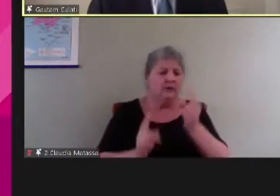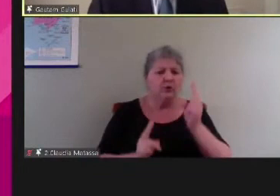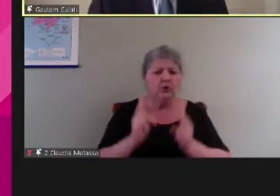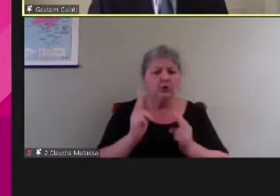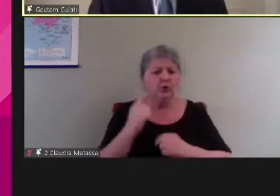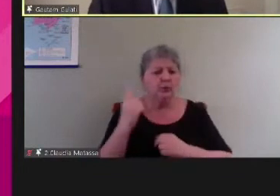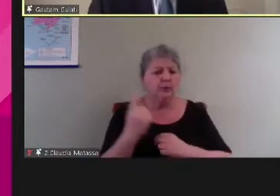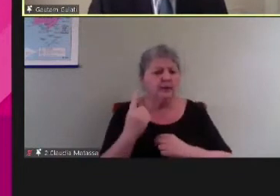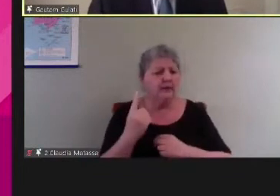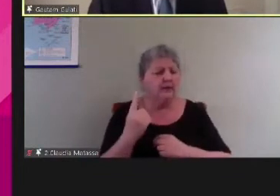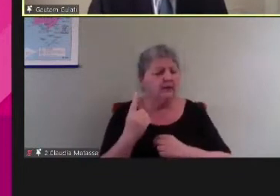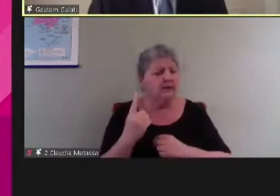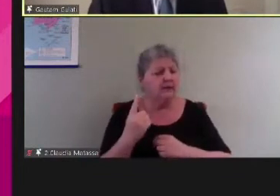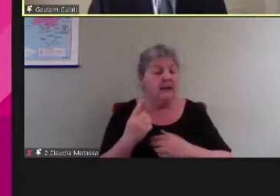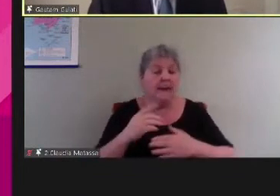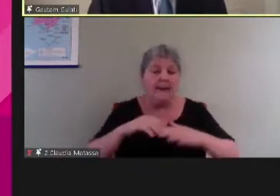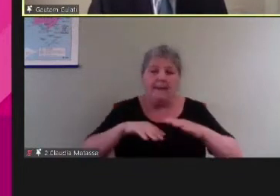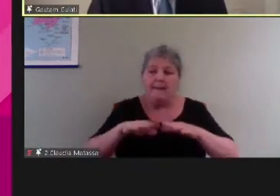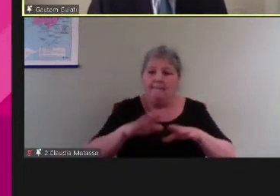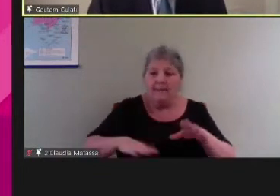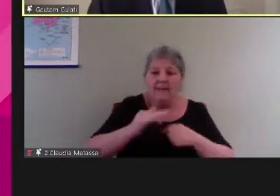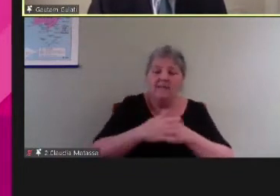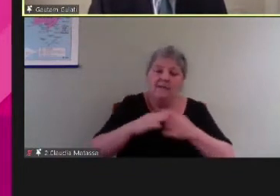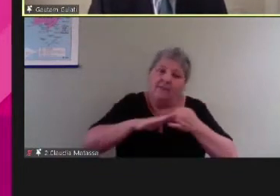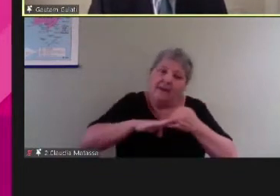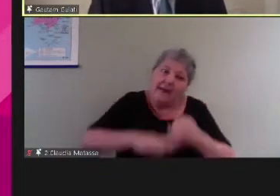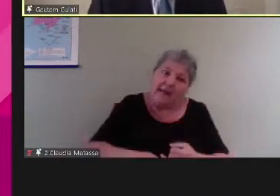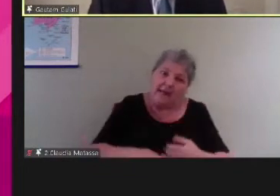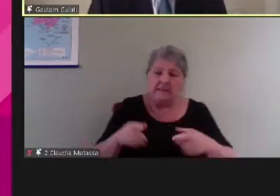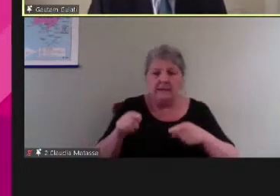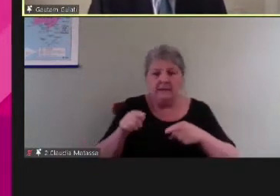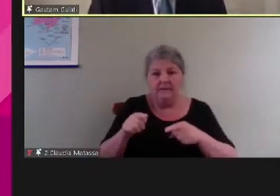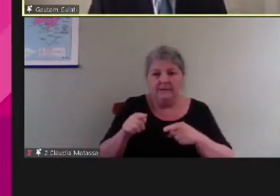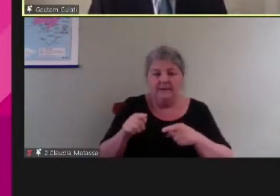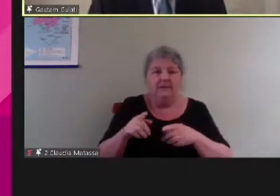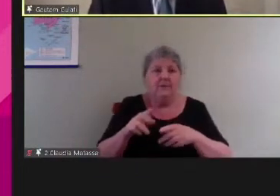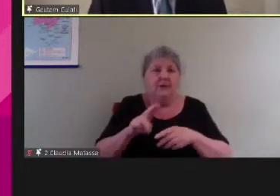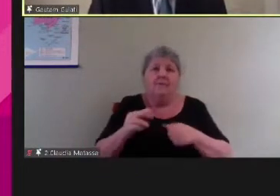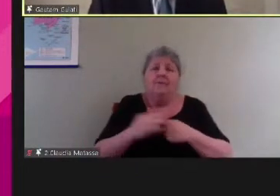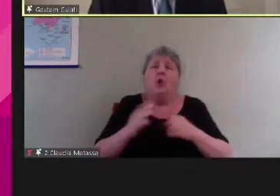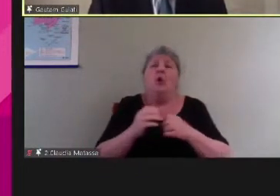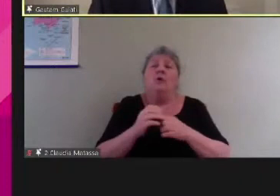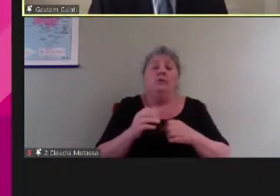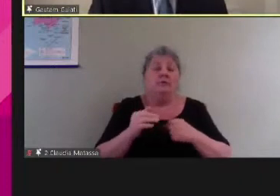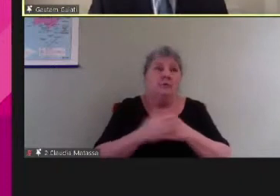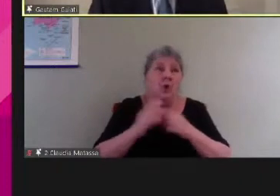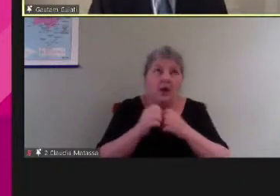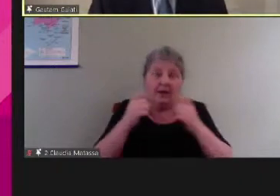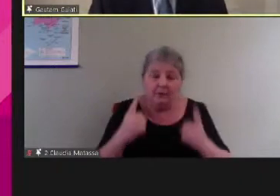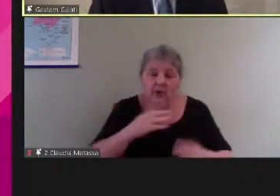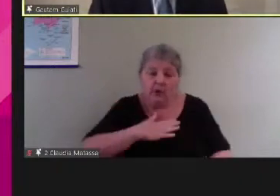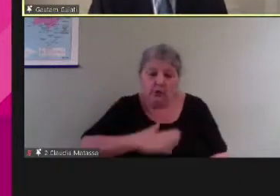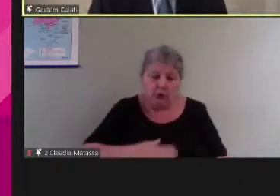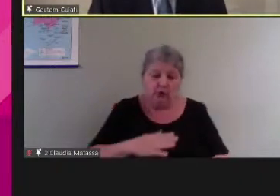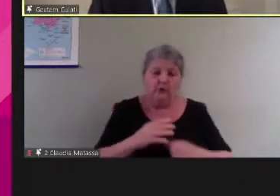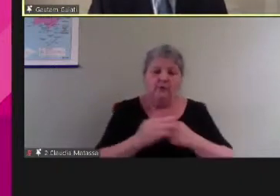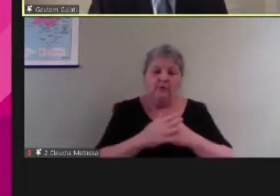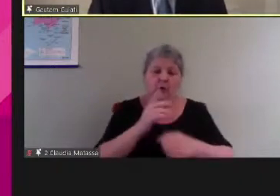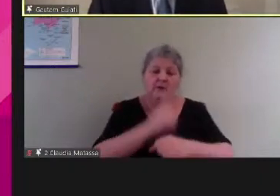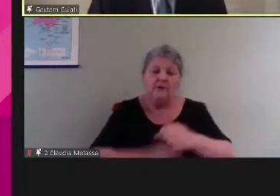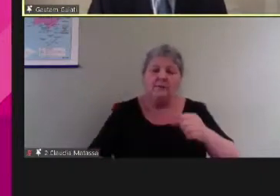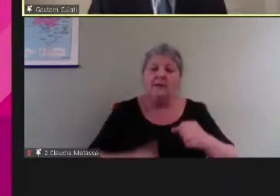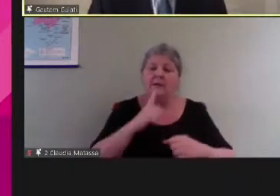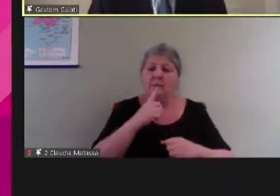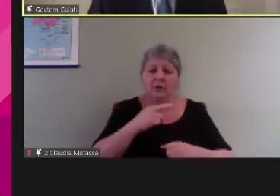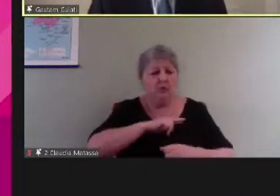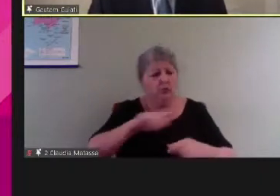a place of last resort at the time of sentencing for everybody, not just people with disabilities. But I must say that it's a